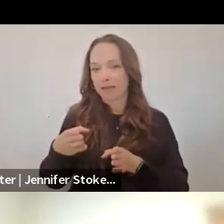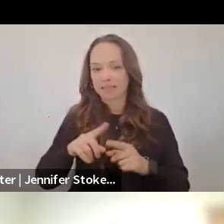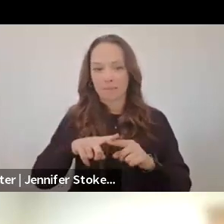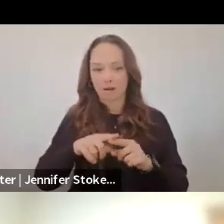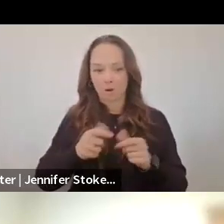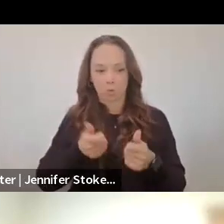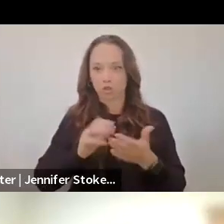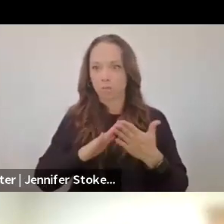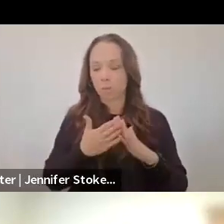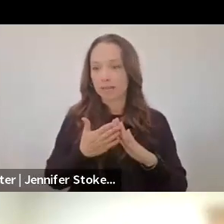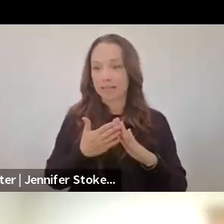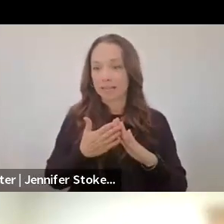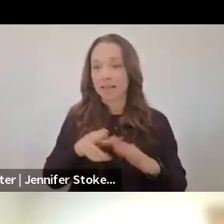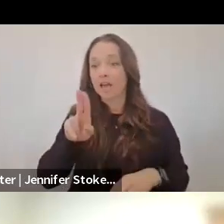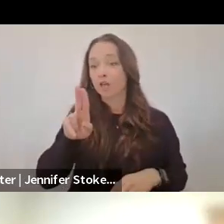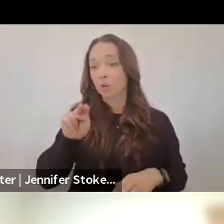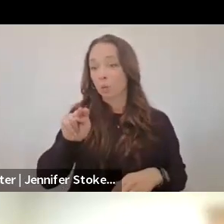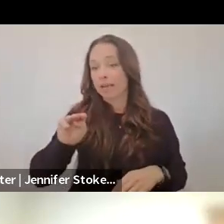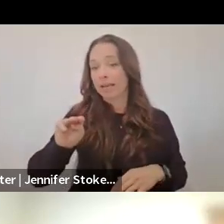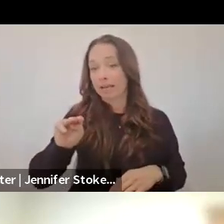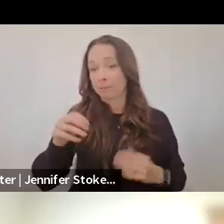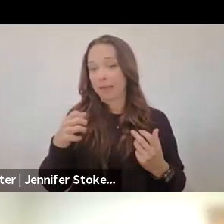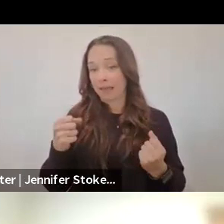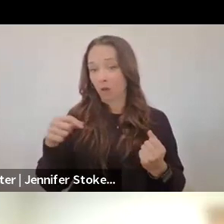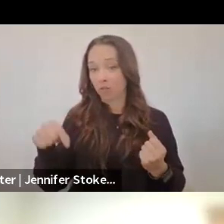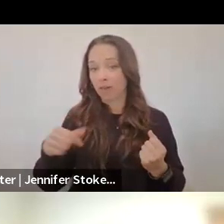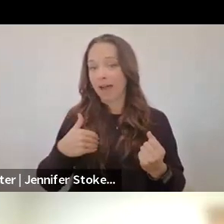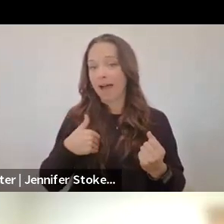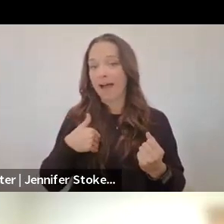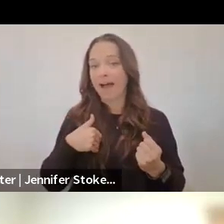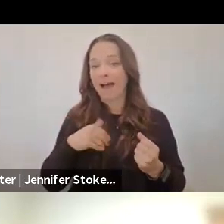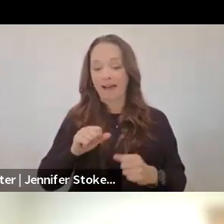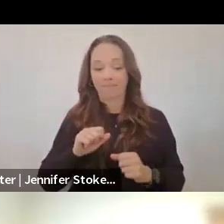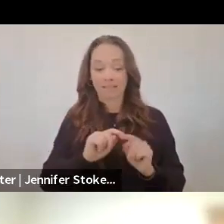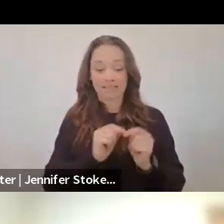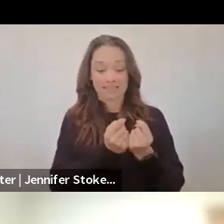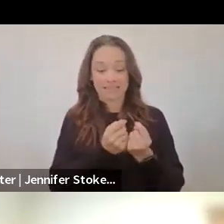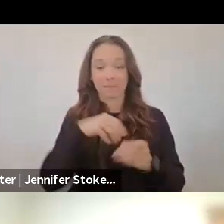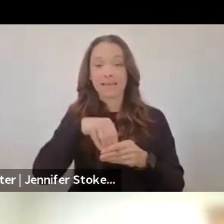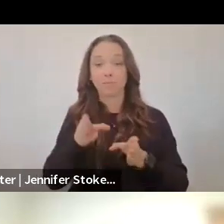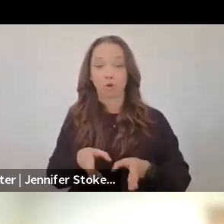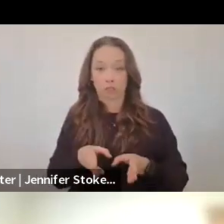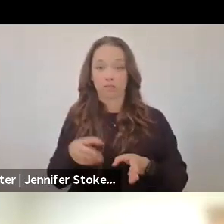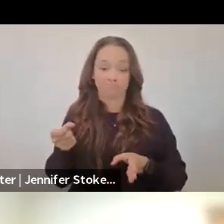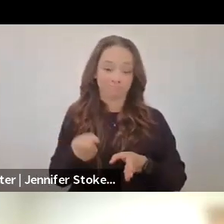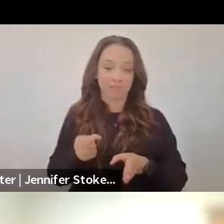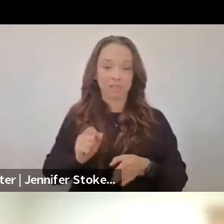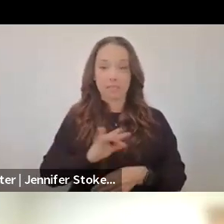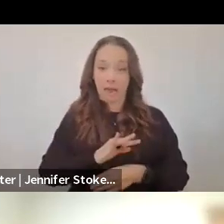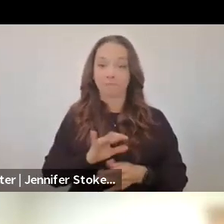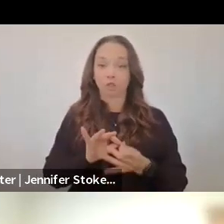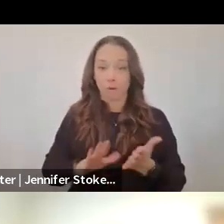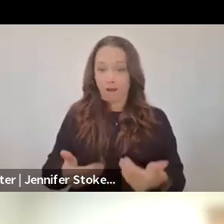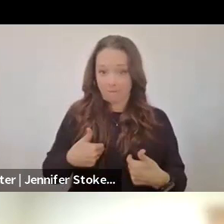that because at UNM Health, we have a team of in-person staff interpreters. And, we also have